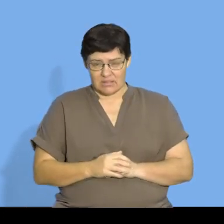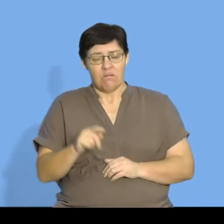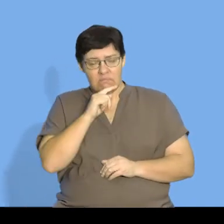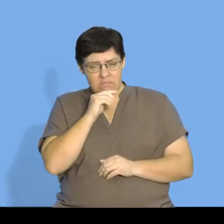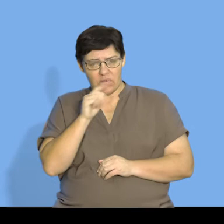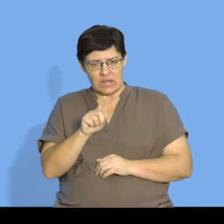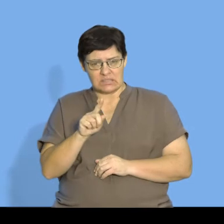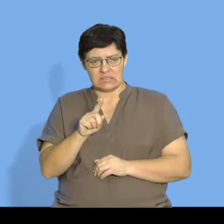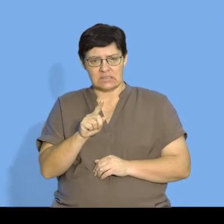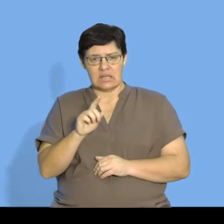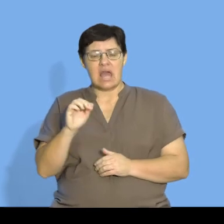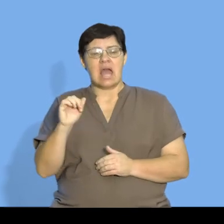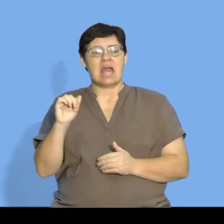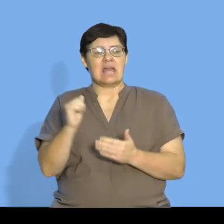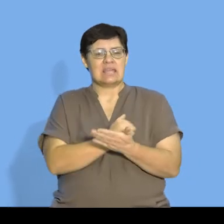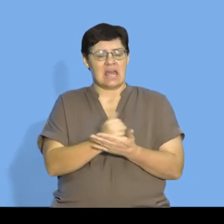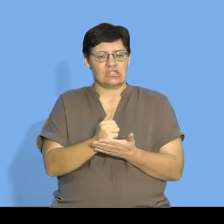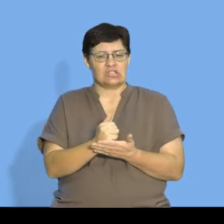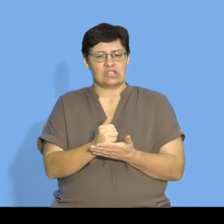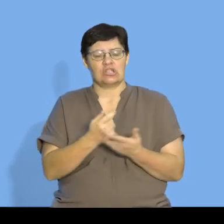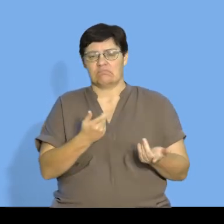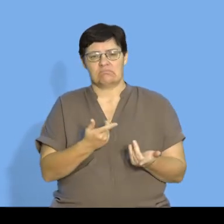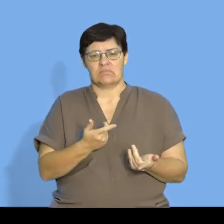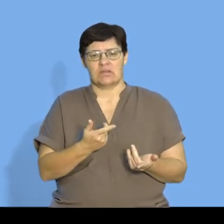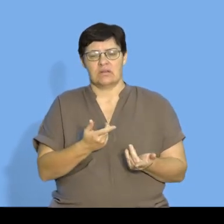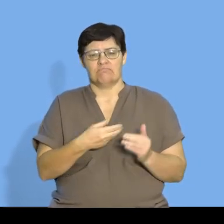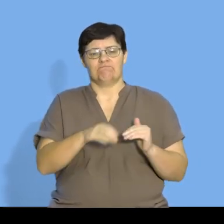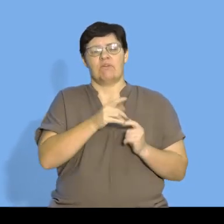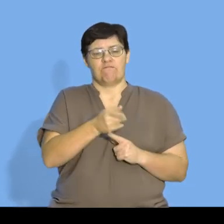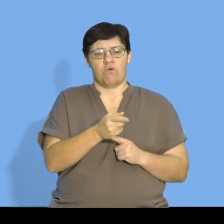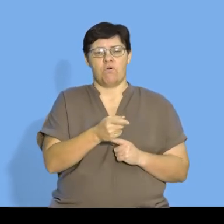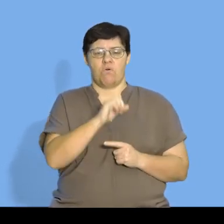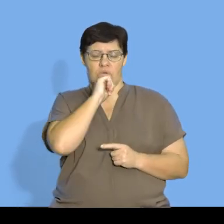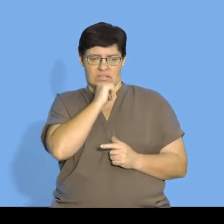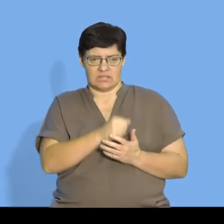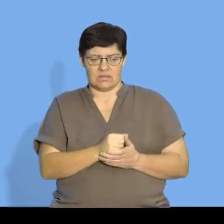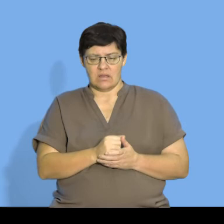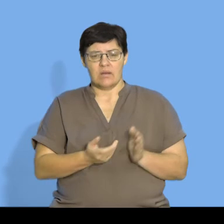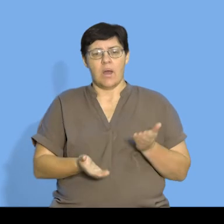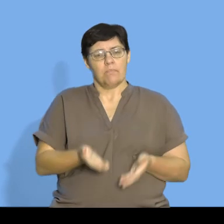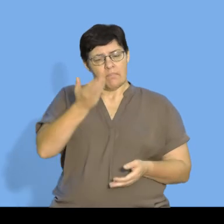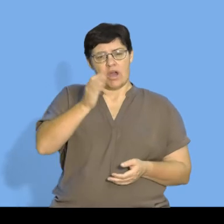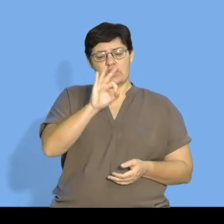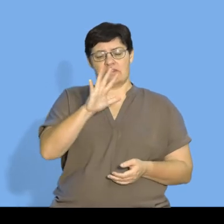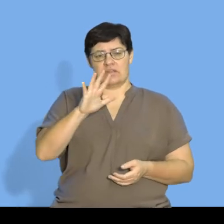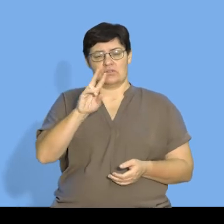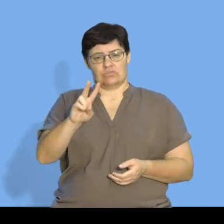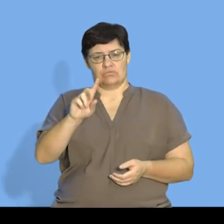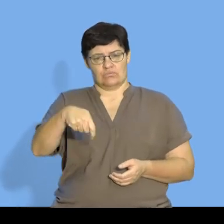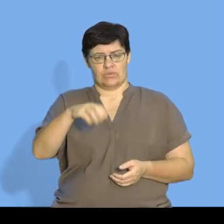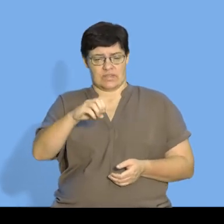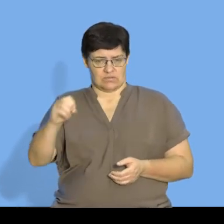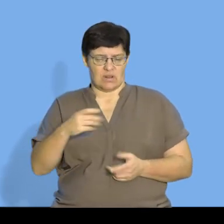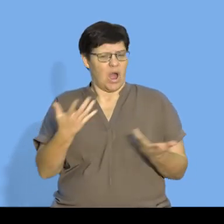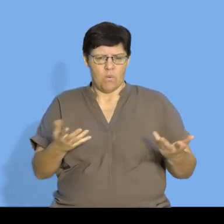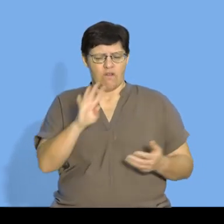have resulted in a surplus of cash for August. The bank balance will increase, obviously, by 32,000. How do we